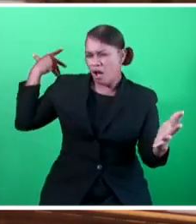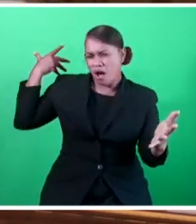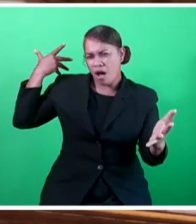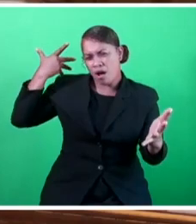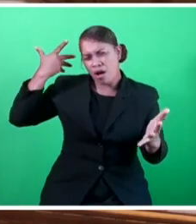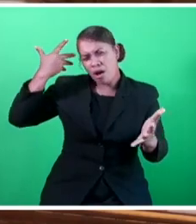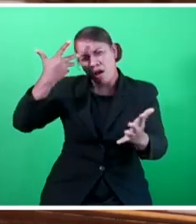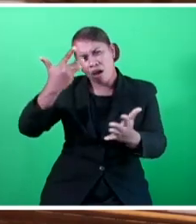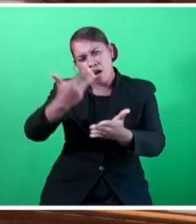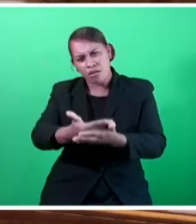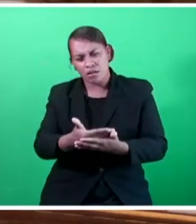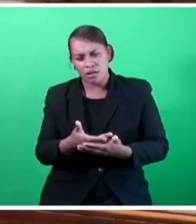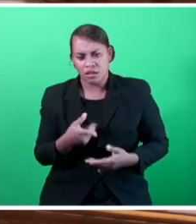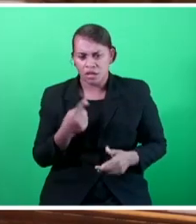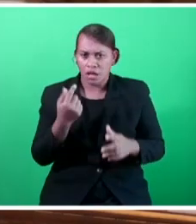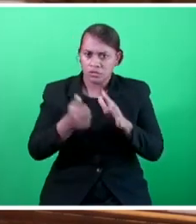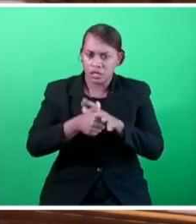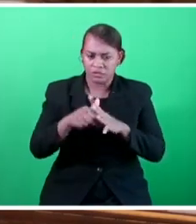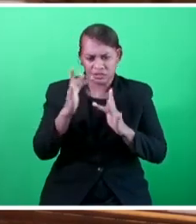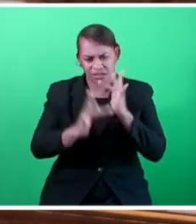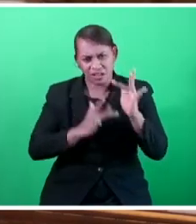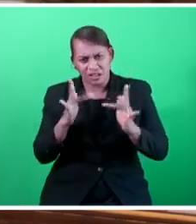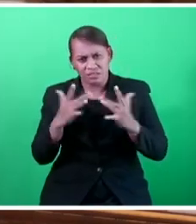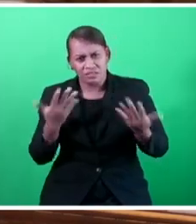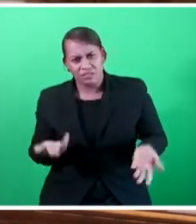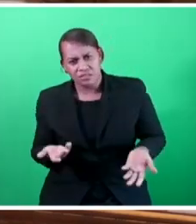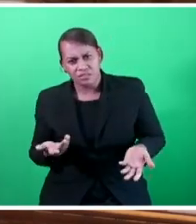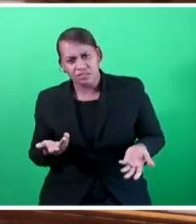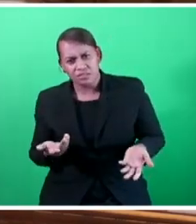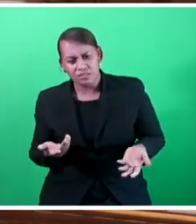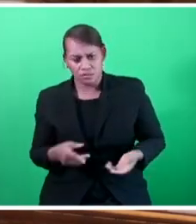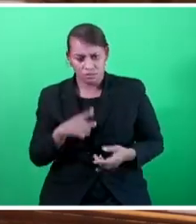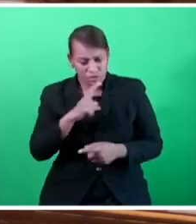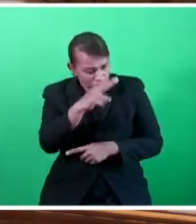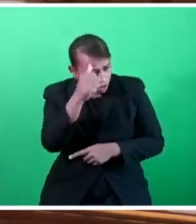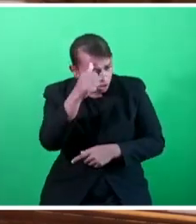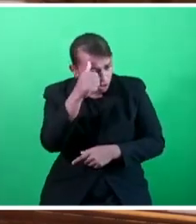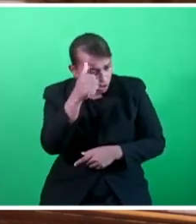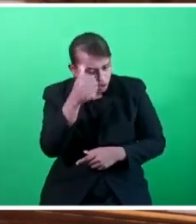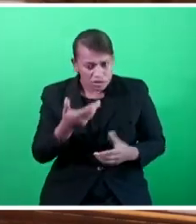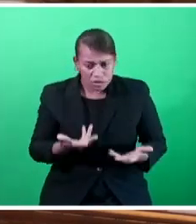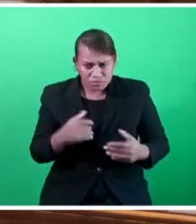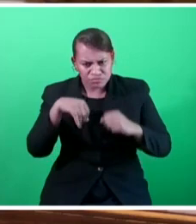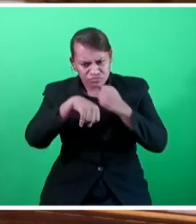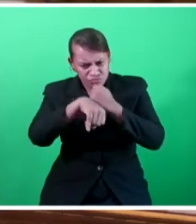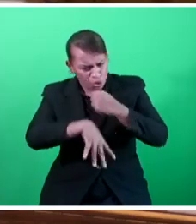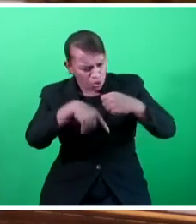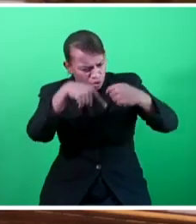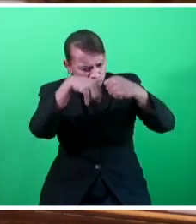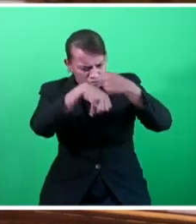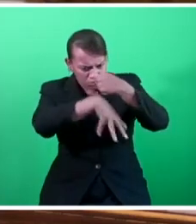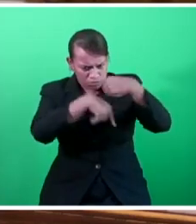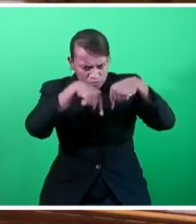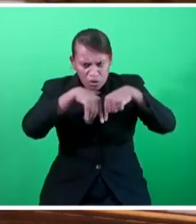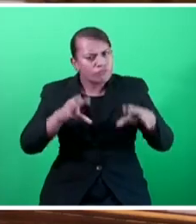internet. She knows that the root of sexual violence in Fijian society